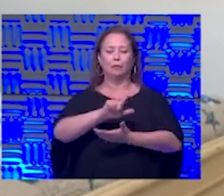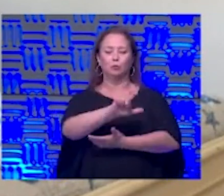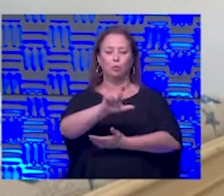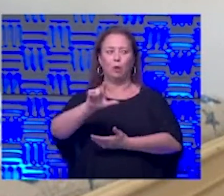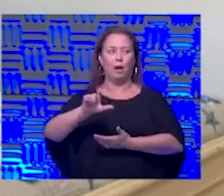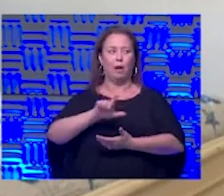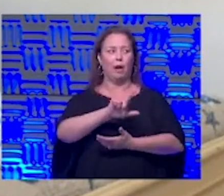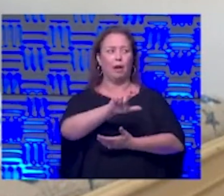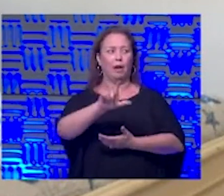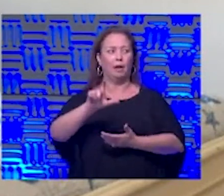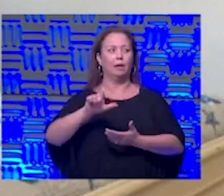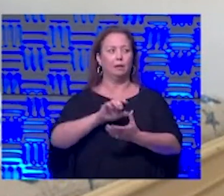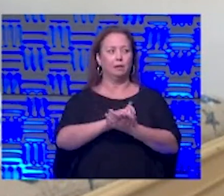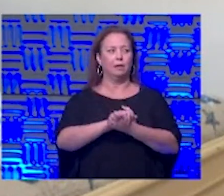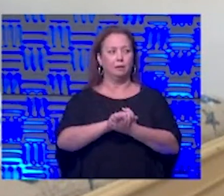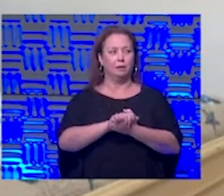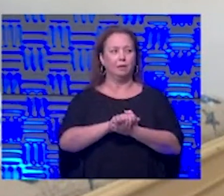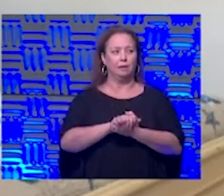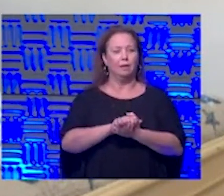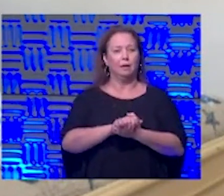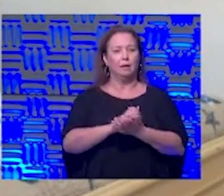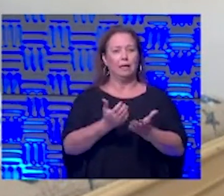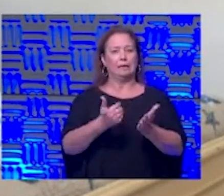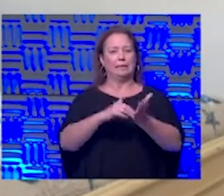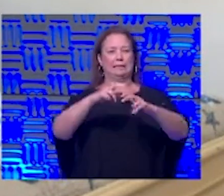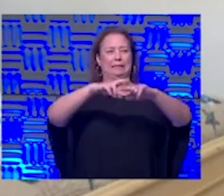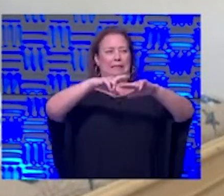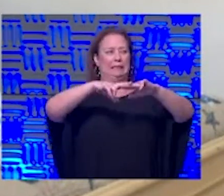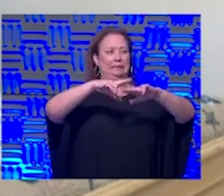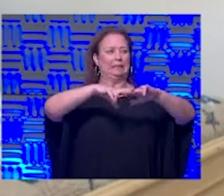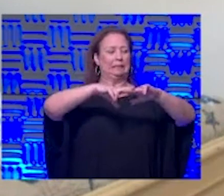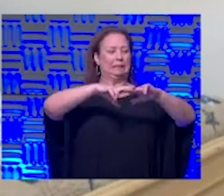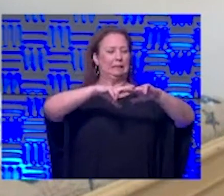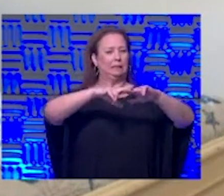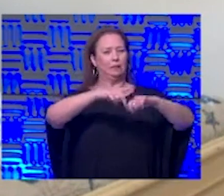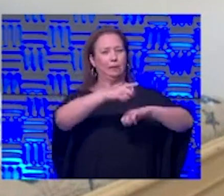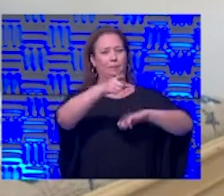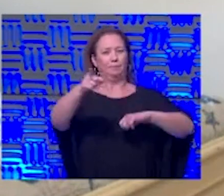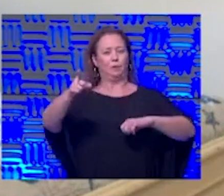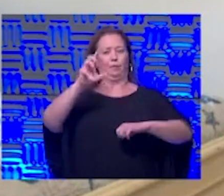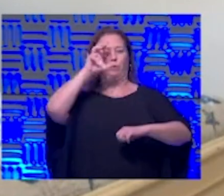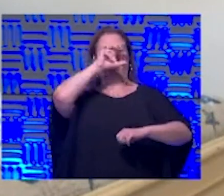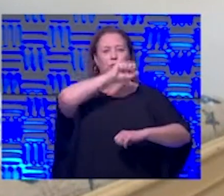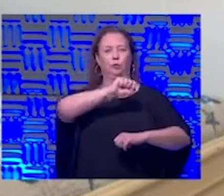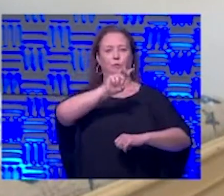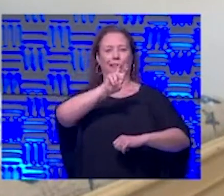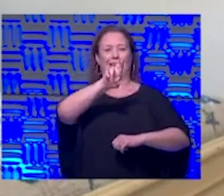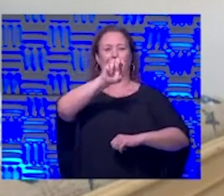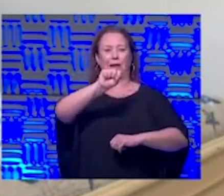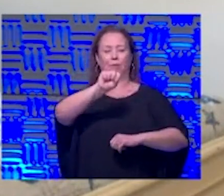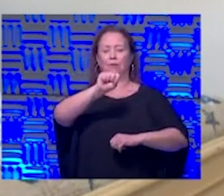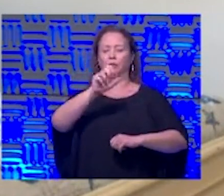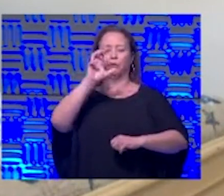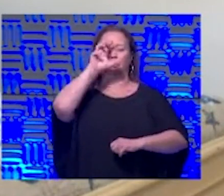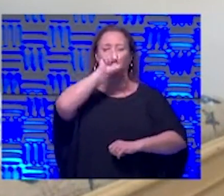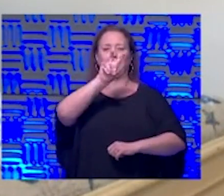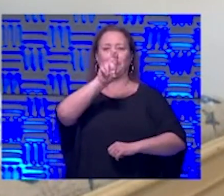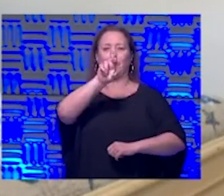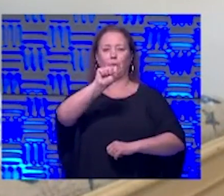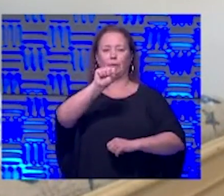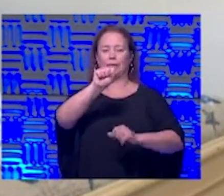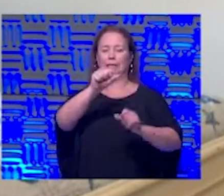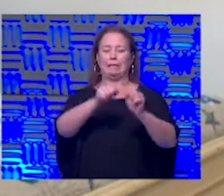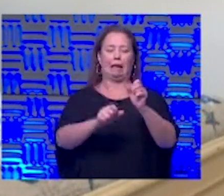down seats. Again, I think that you have to assume that the virus is everywhere. I know that when I